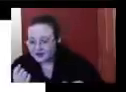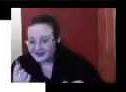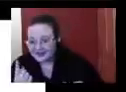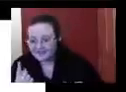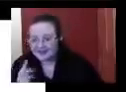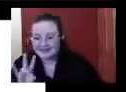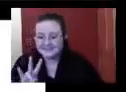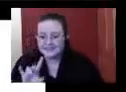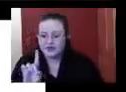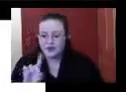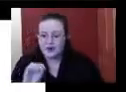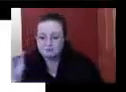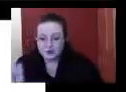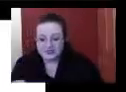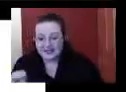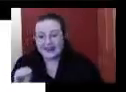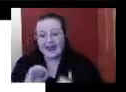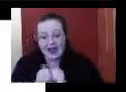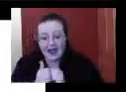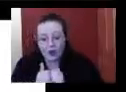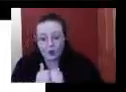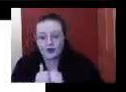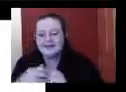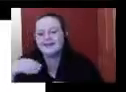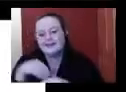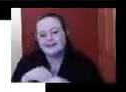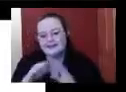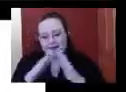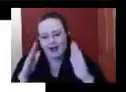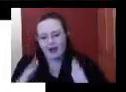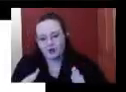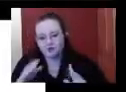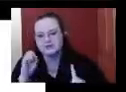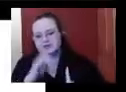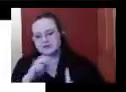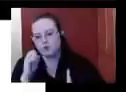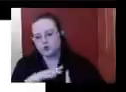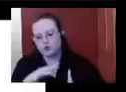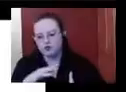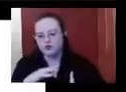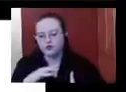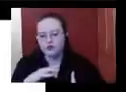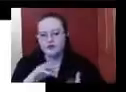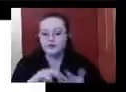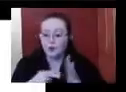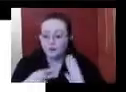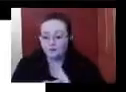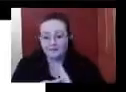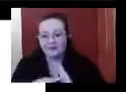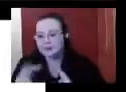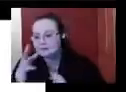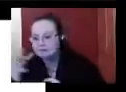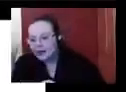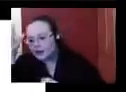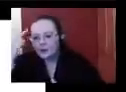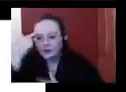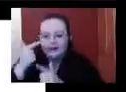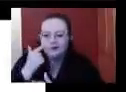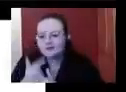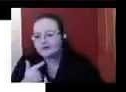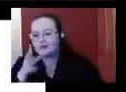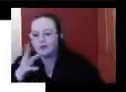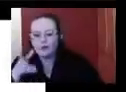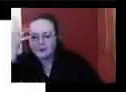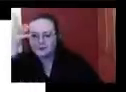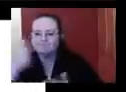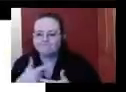exposures, meaning they became infected by someone in their household. We can protect members of our community who cannot